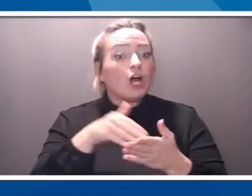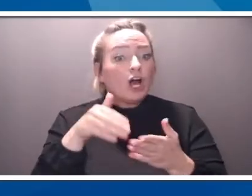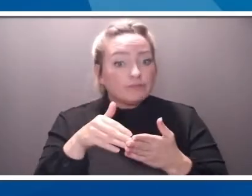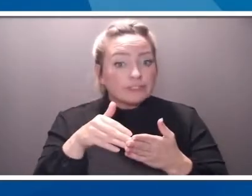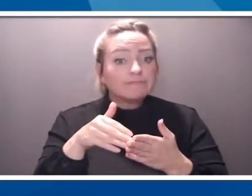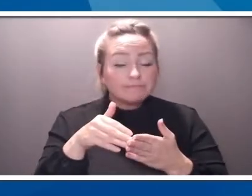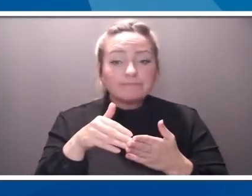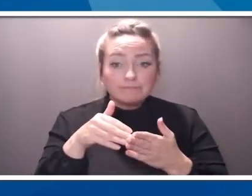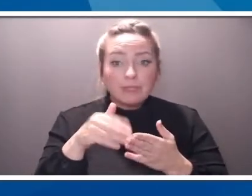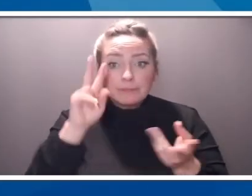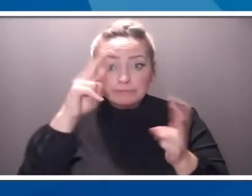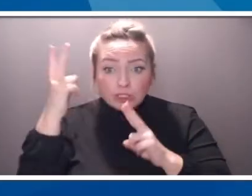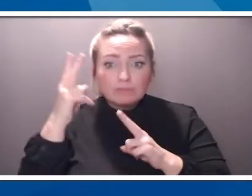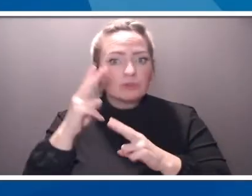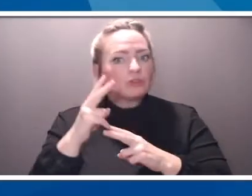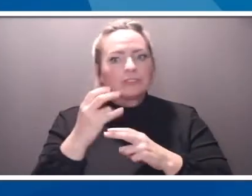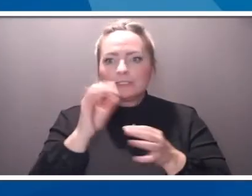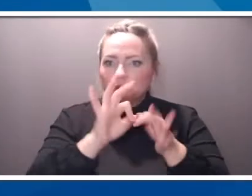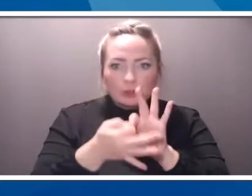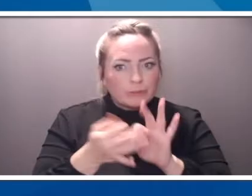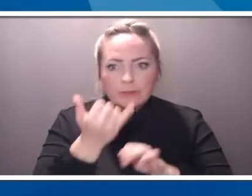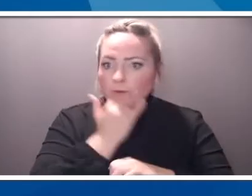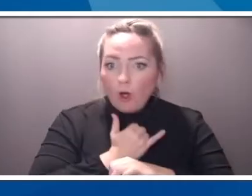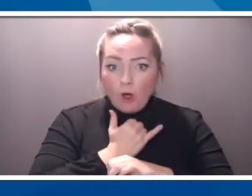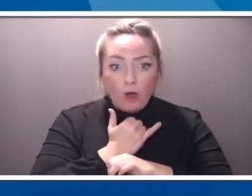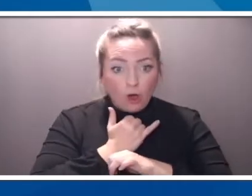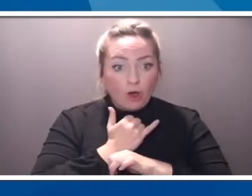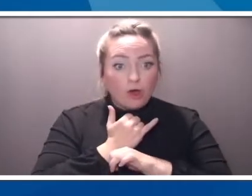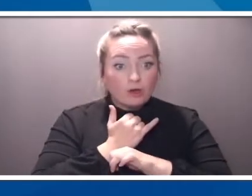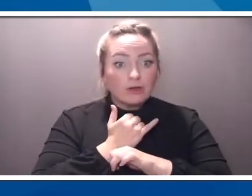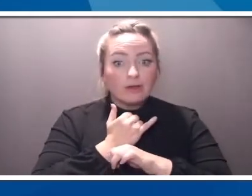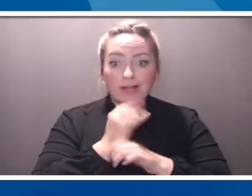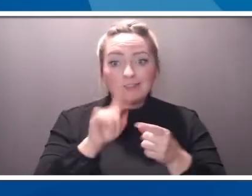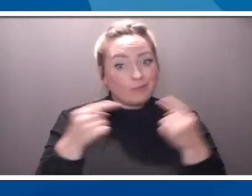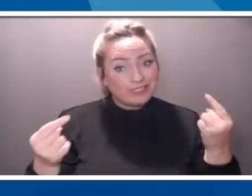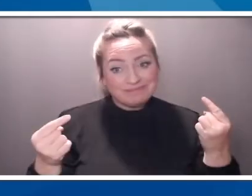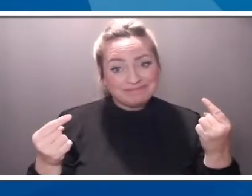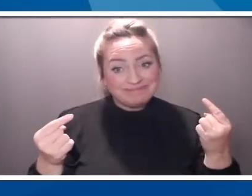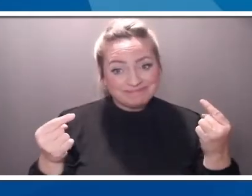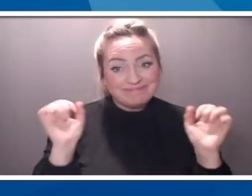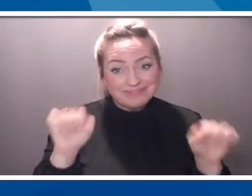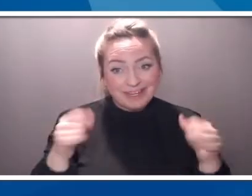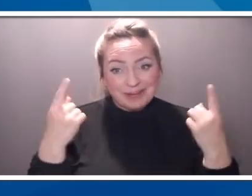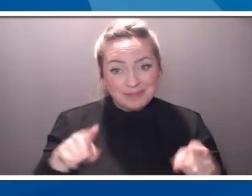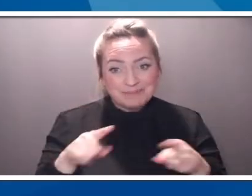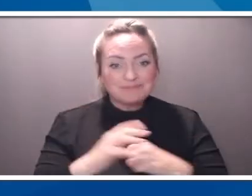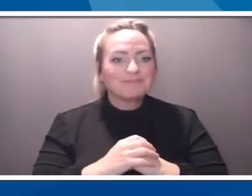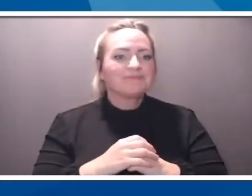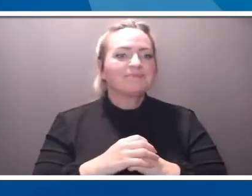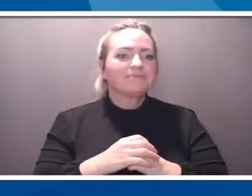There are SCs that are often interpreted or misinterpreted as their complete opposite.